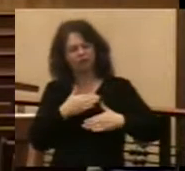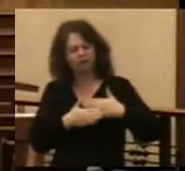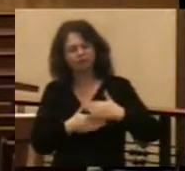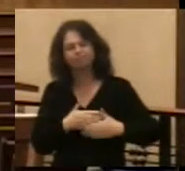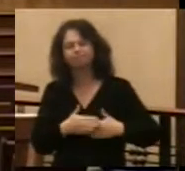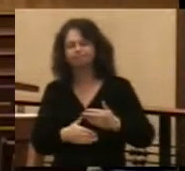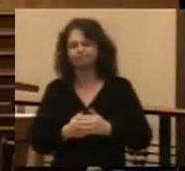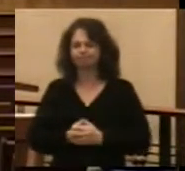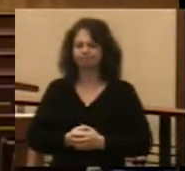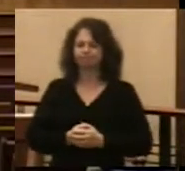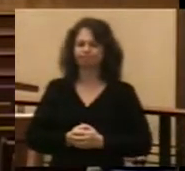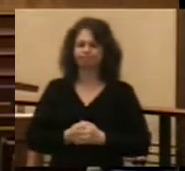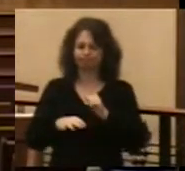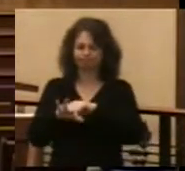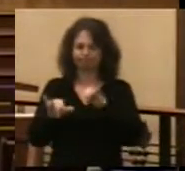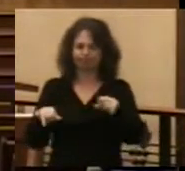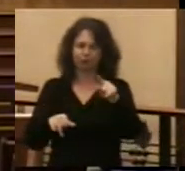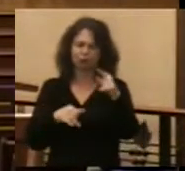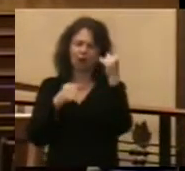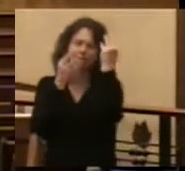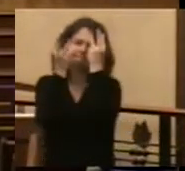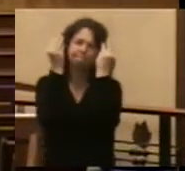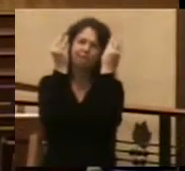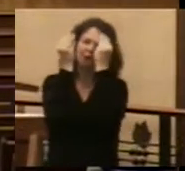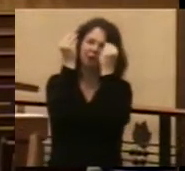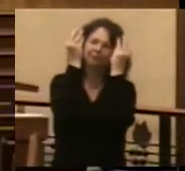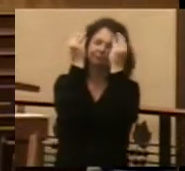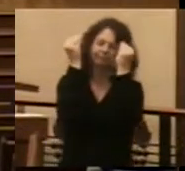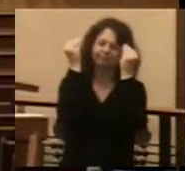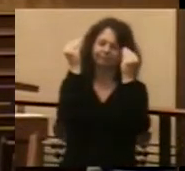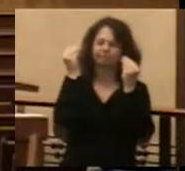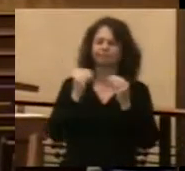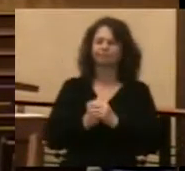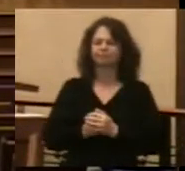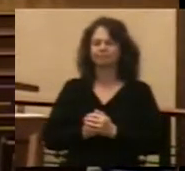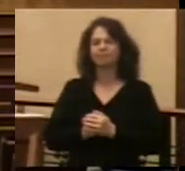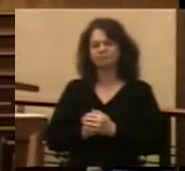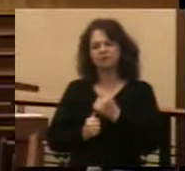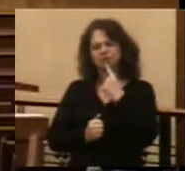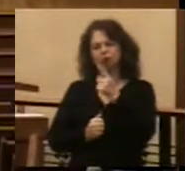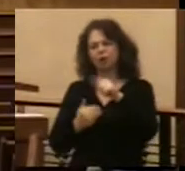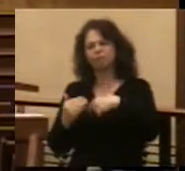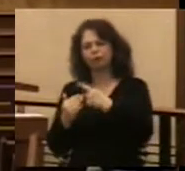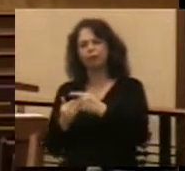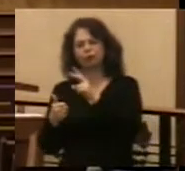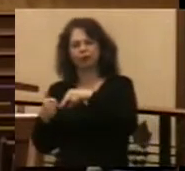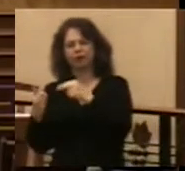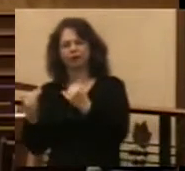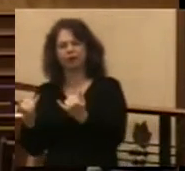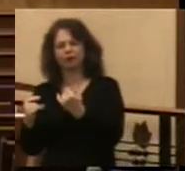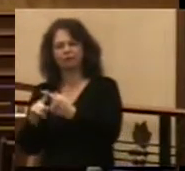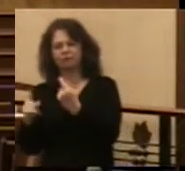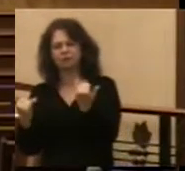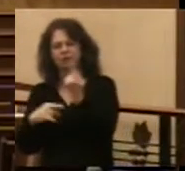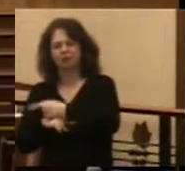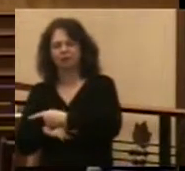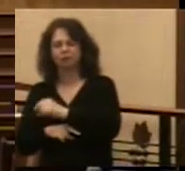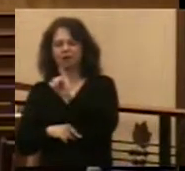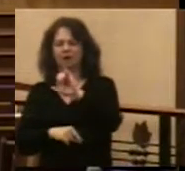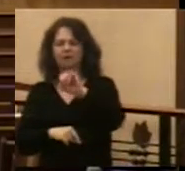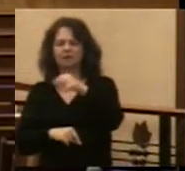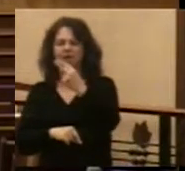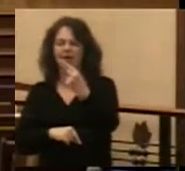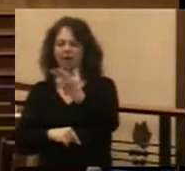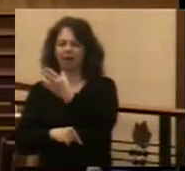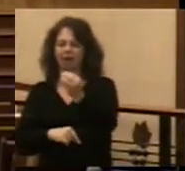Well, as you ponder that question, a few notes about our readings for today, particularly the reading from Isaiah and the